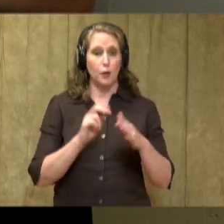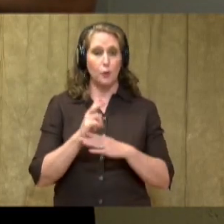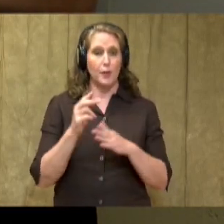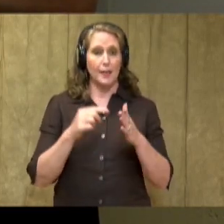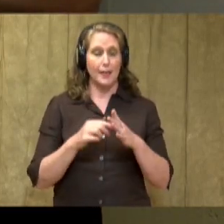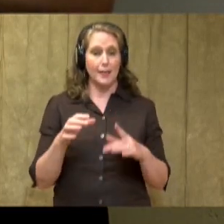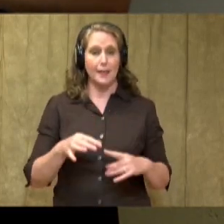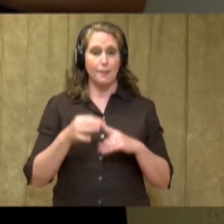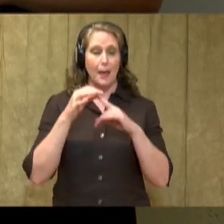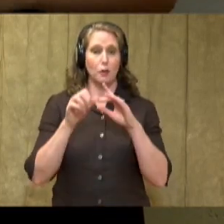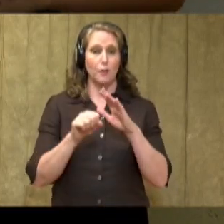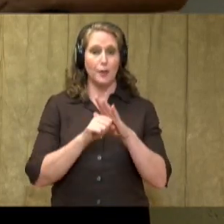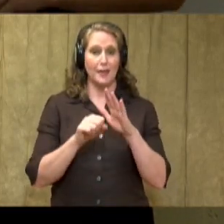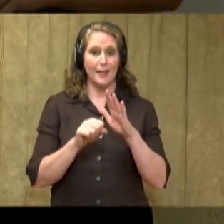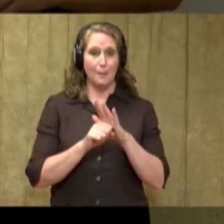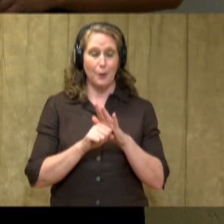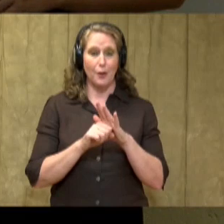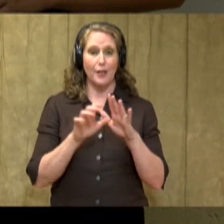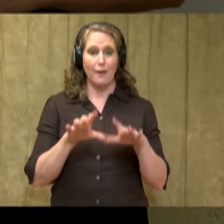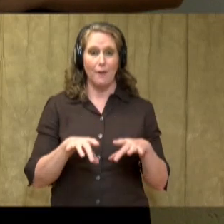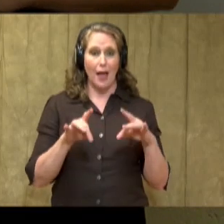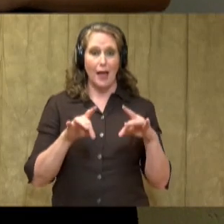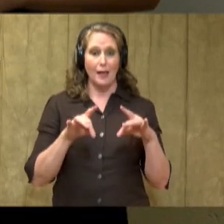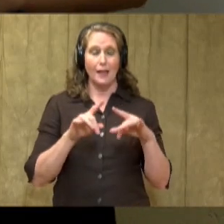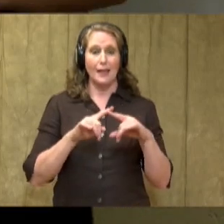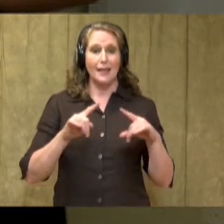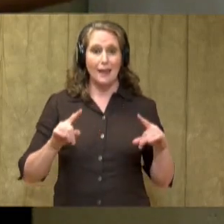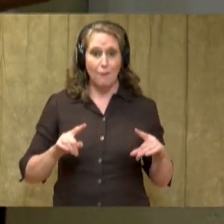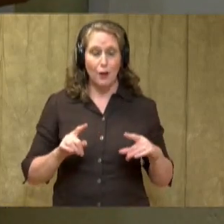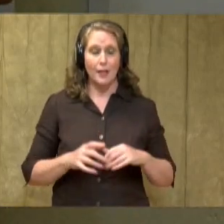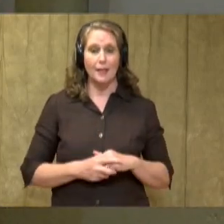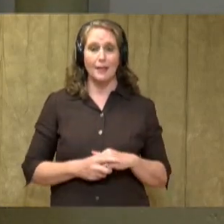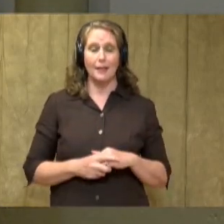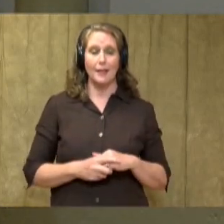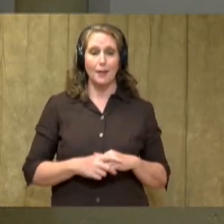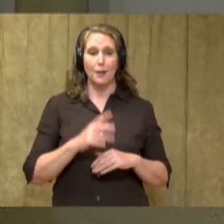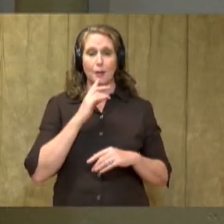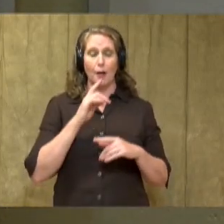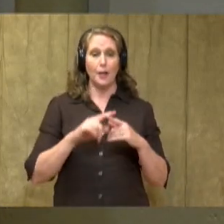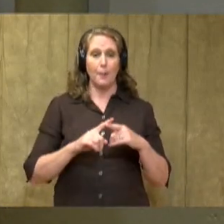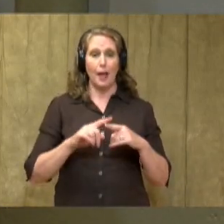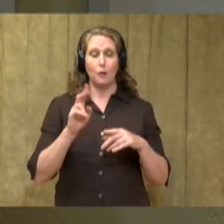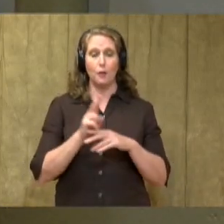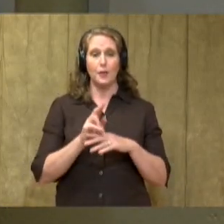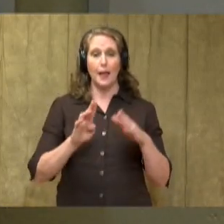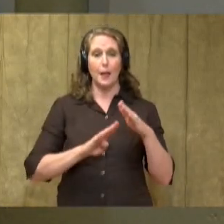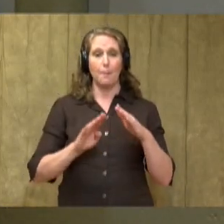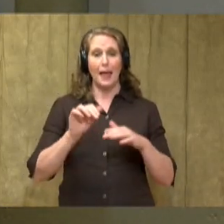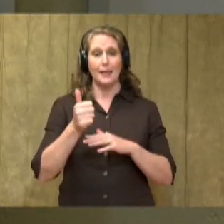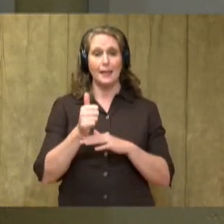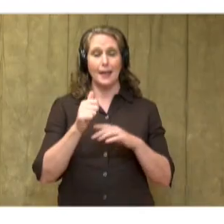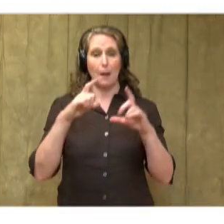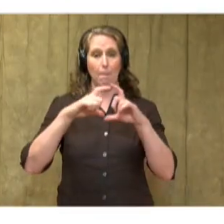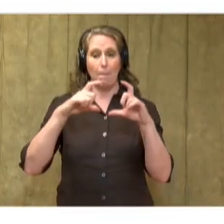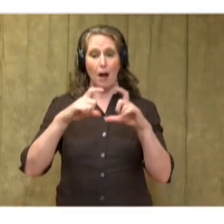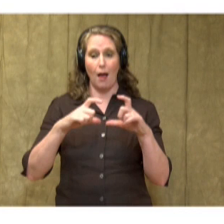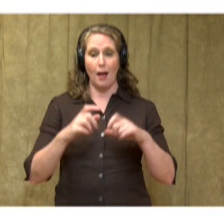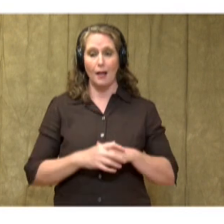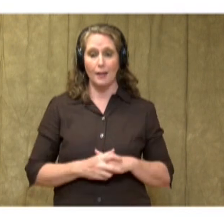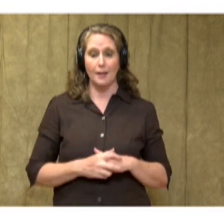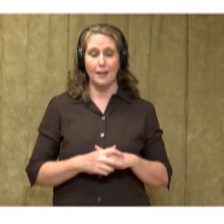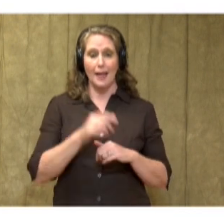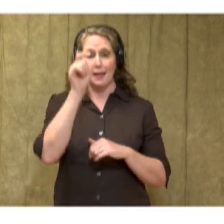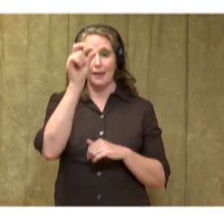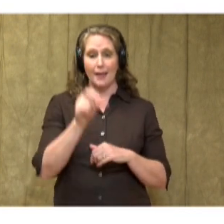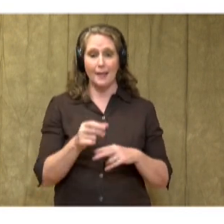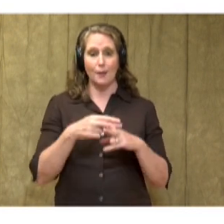get the difference of the equation. We talked about using base 10 blocks. We call this long one our